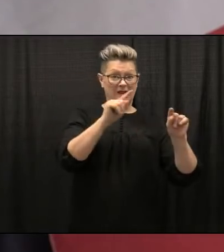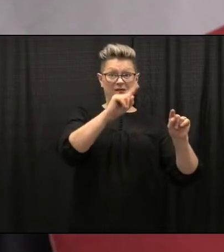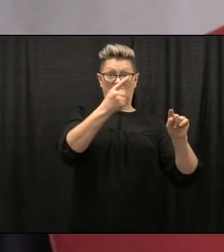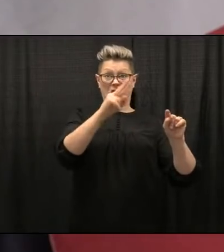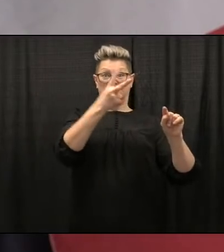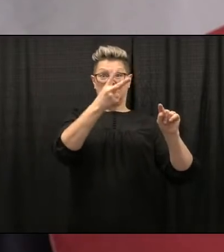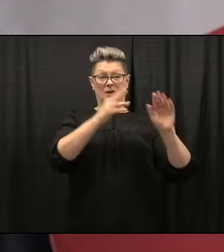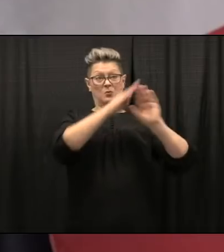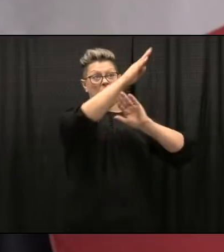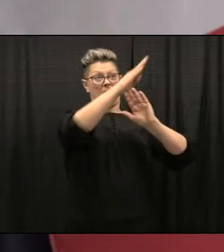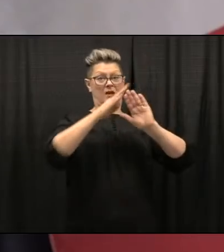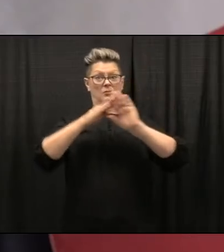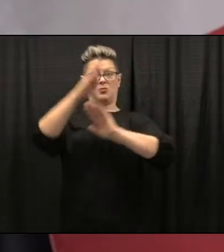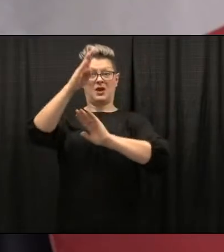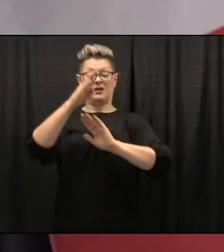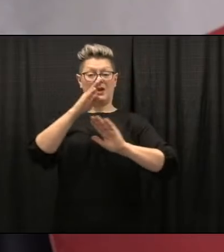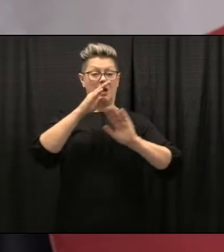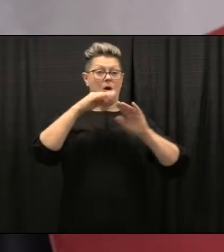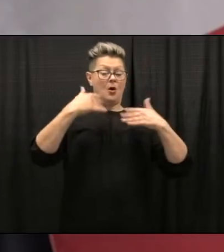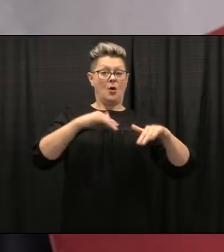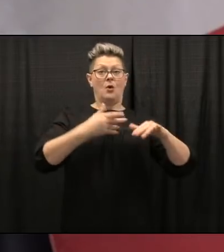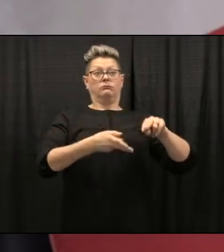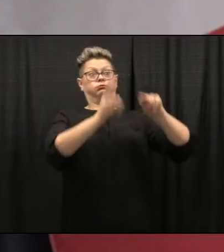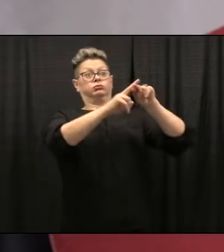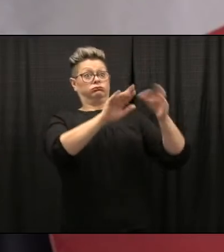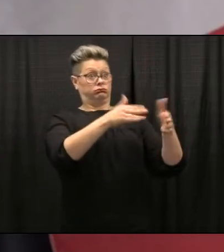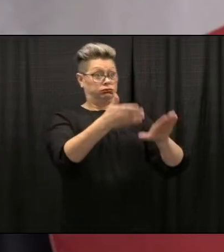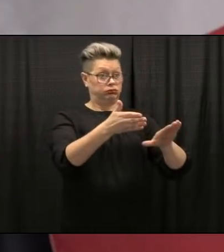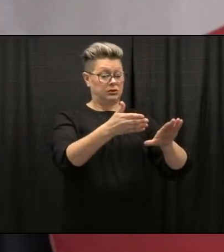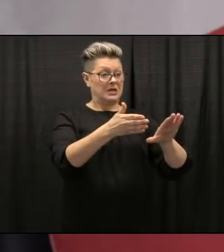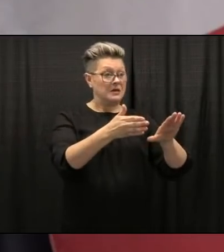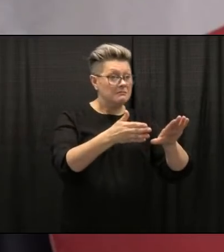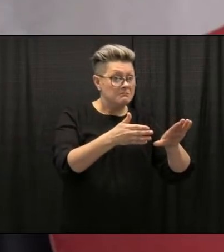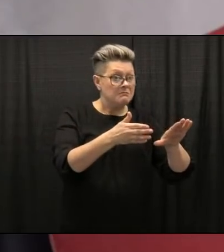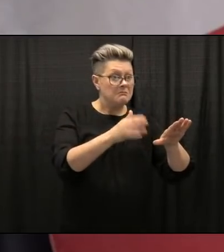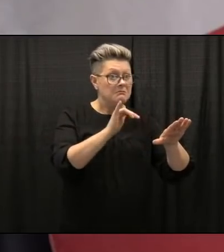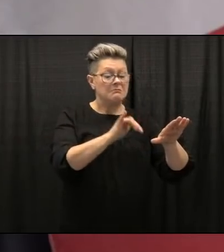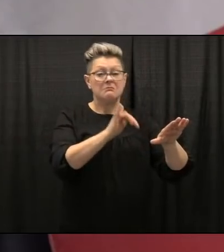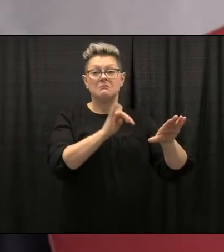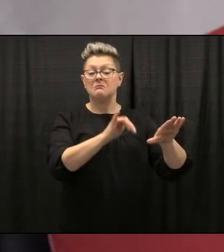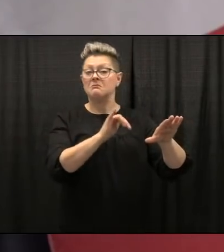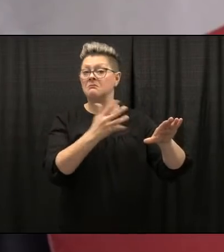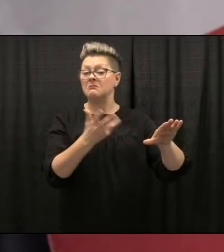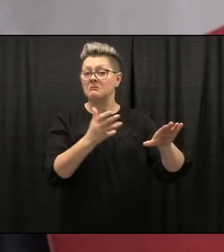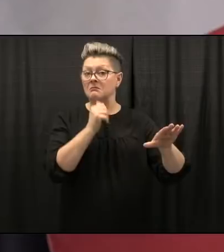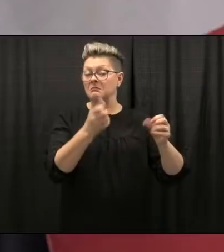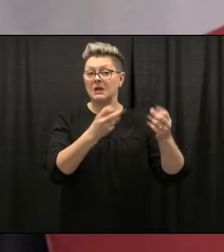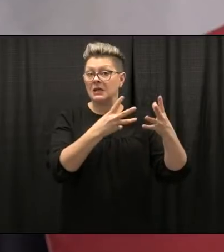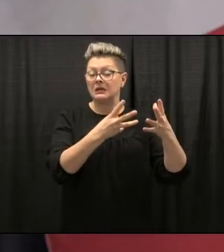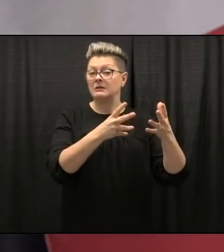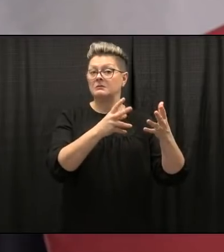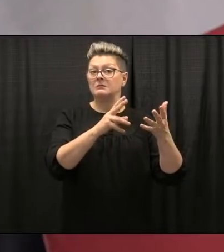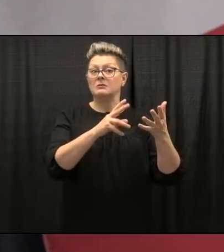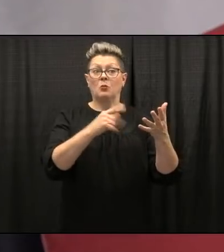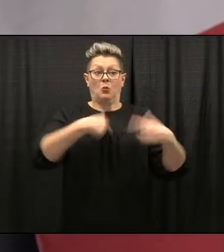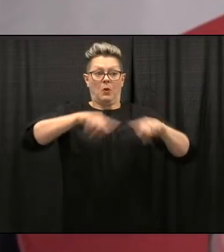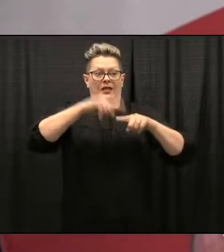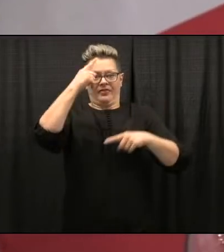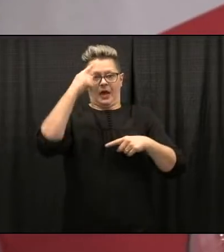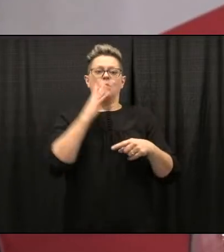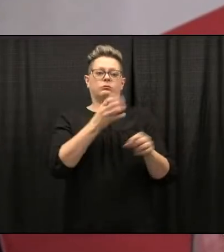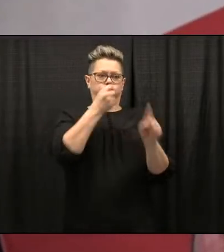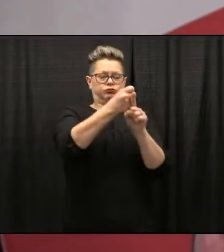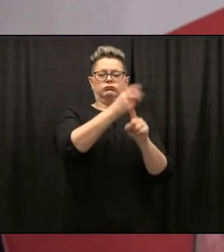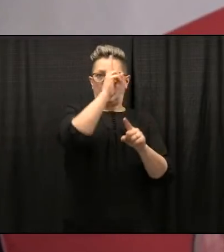second waves of COVID-19, and as a consequence, maybe on impact on the healthcare system. But